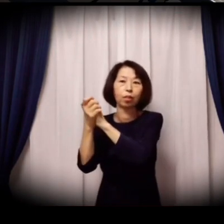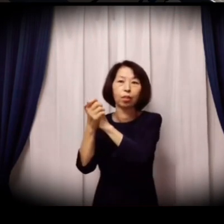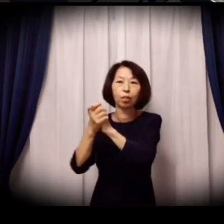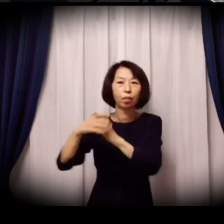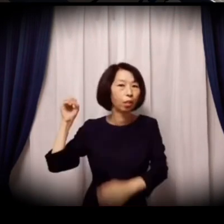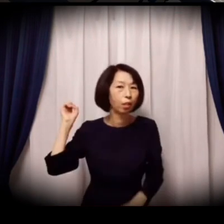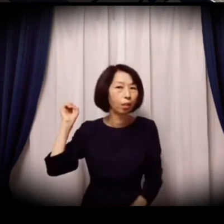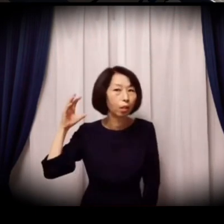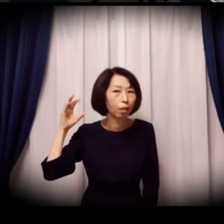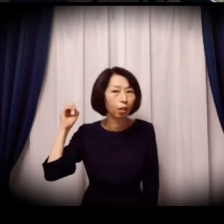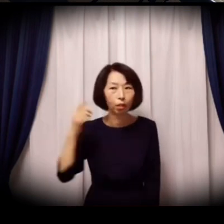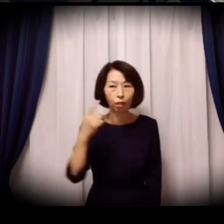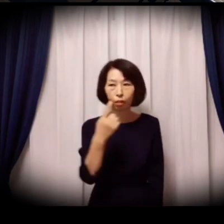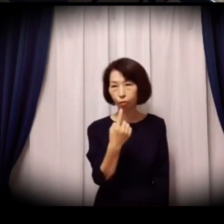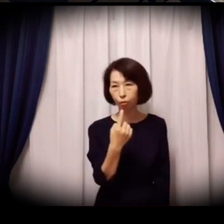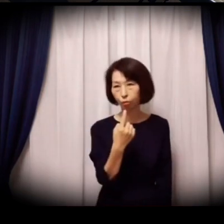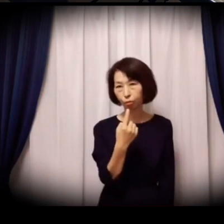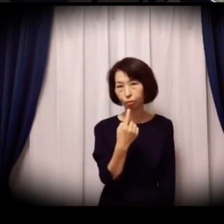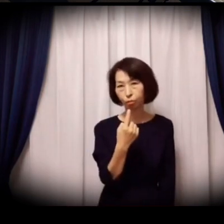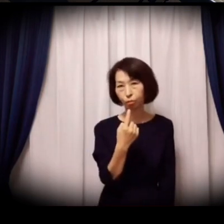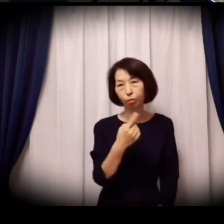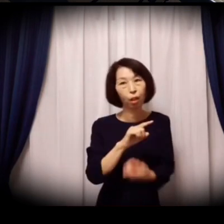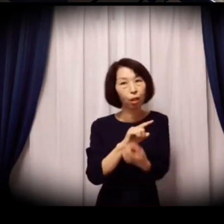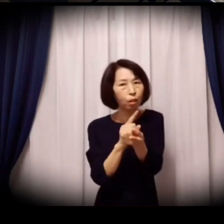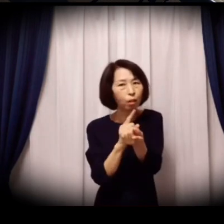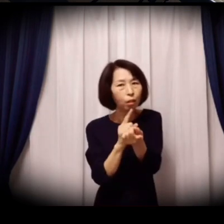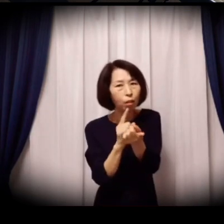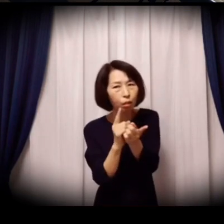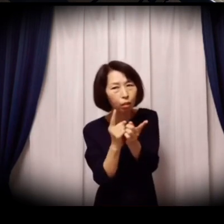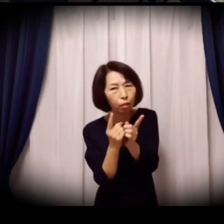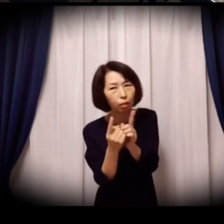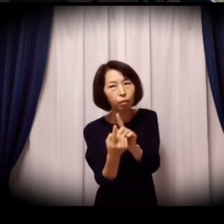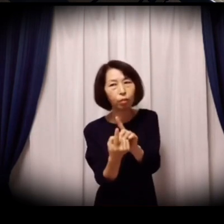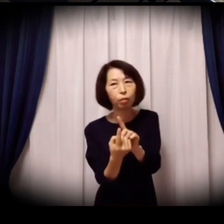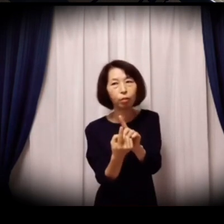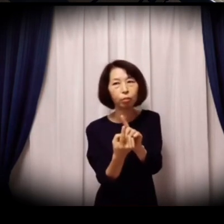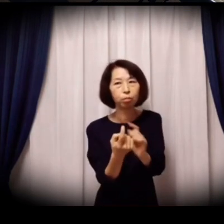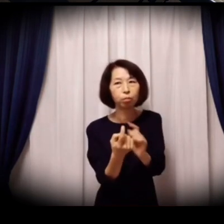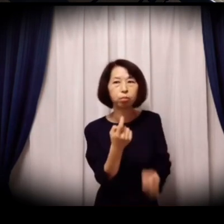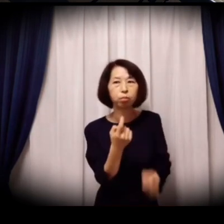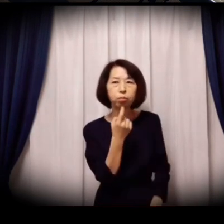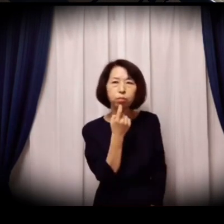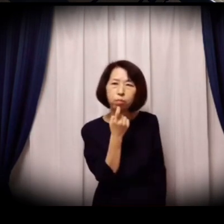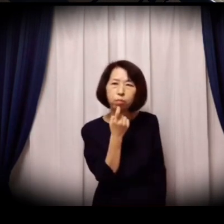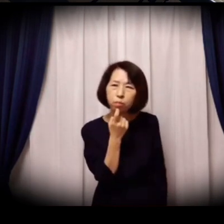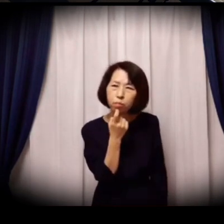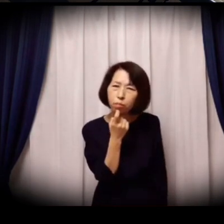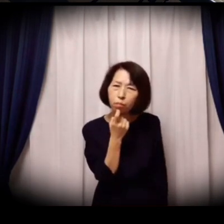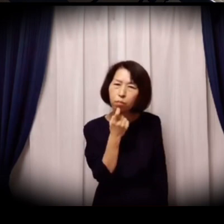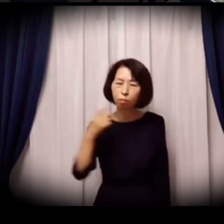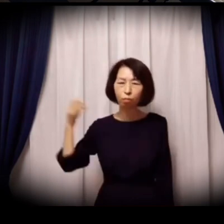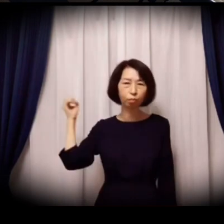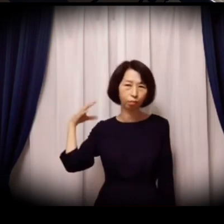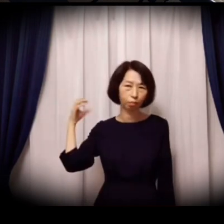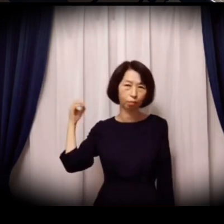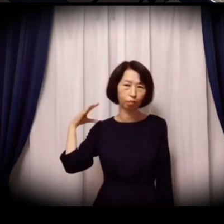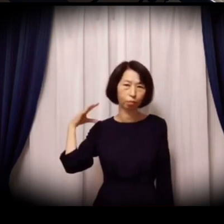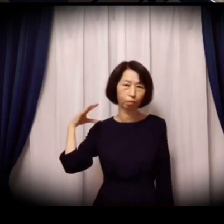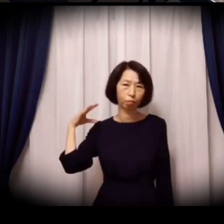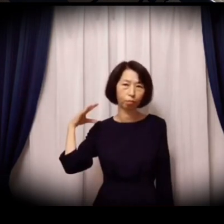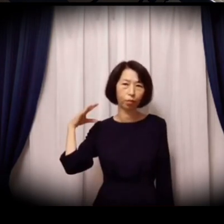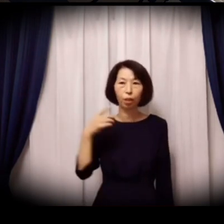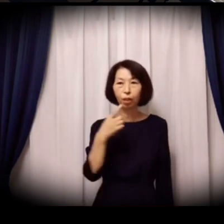They say life changed When something's lost But